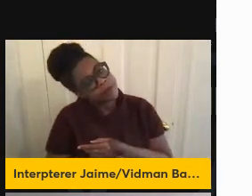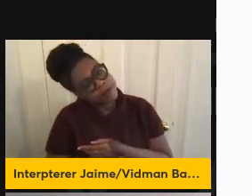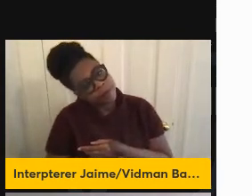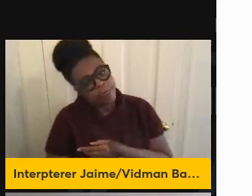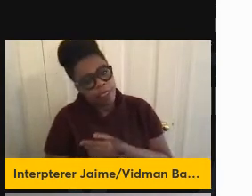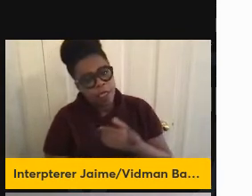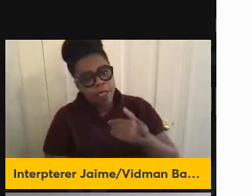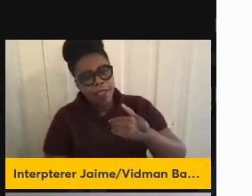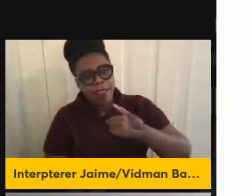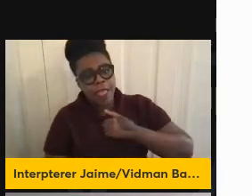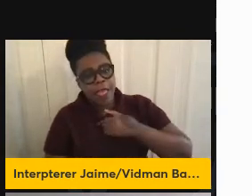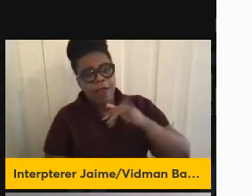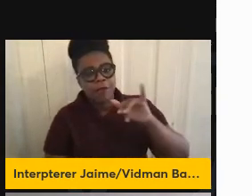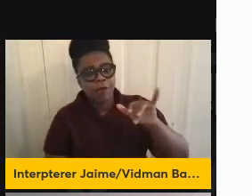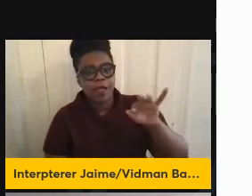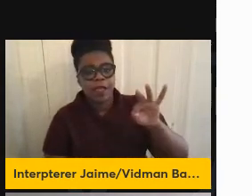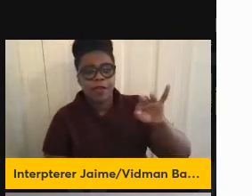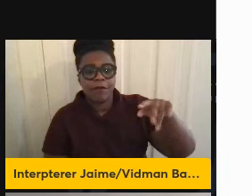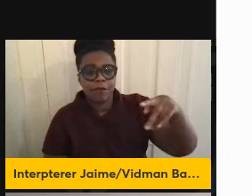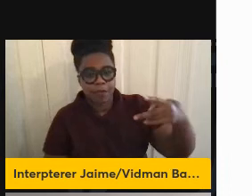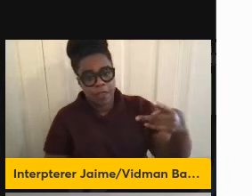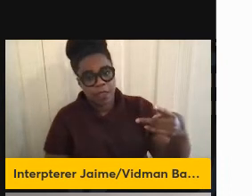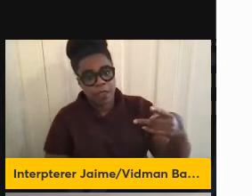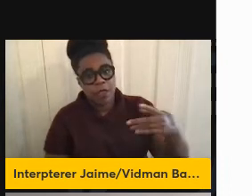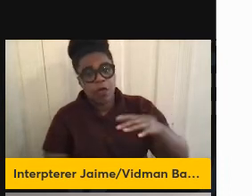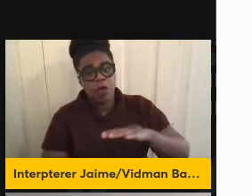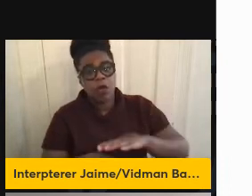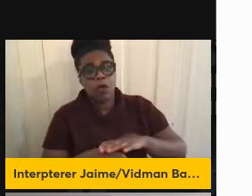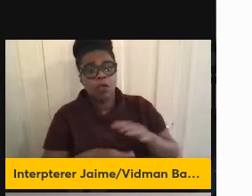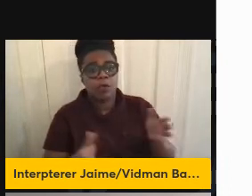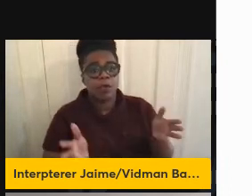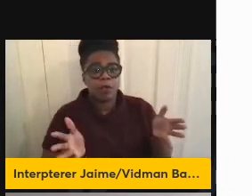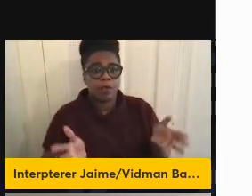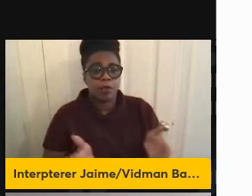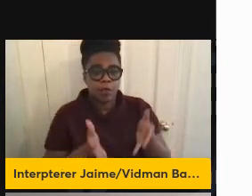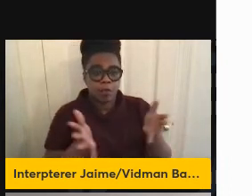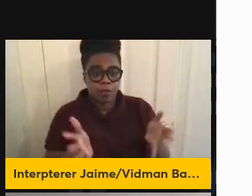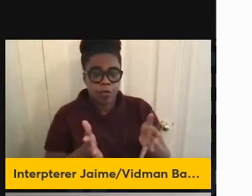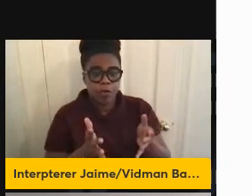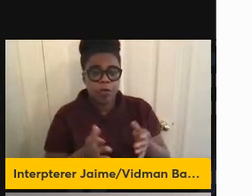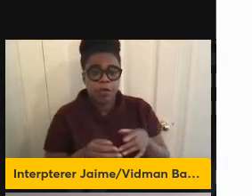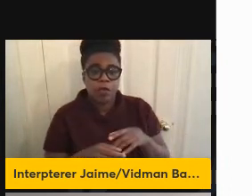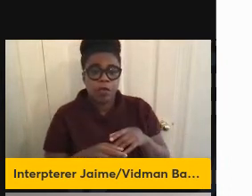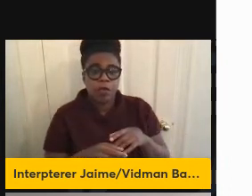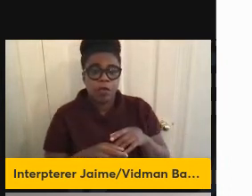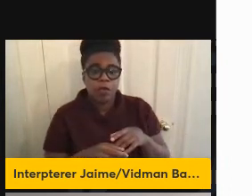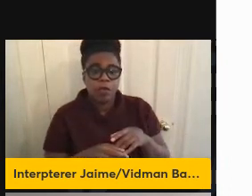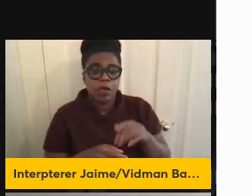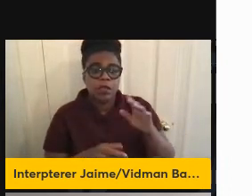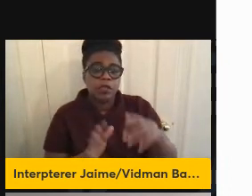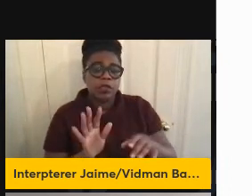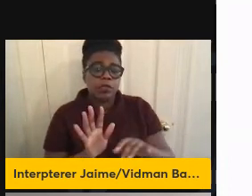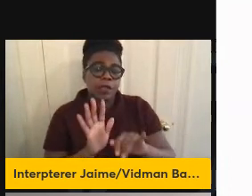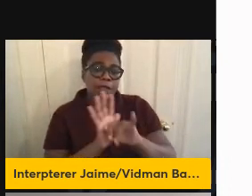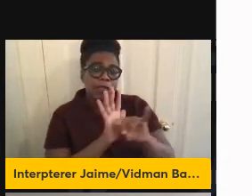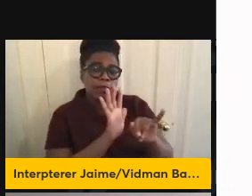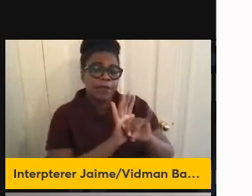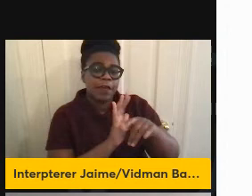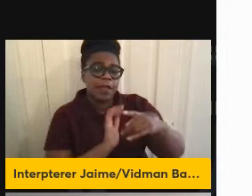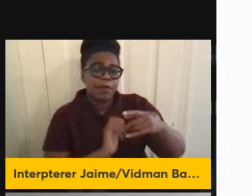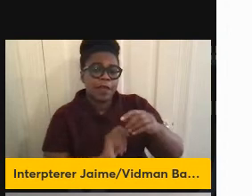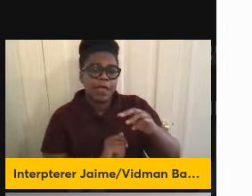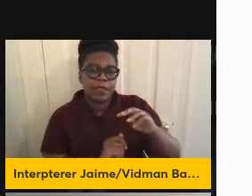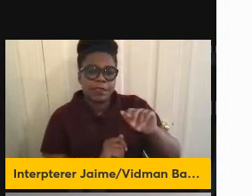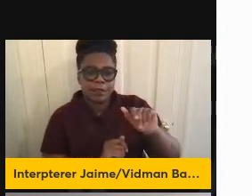have a YFP on a BLIMP1 promoter to identify our plasma cells. And I gated